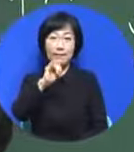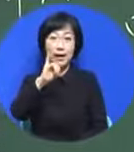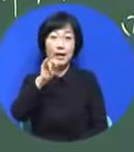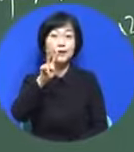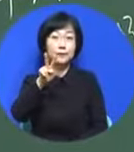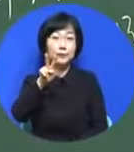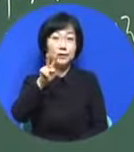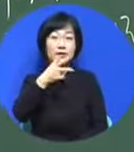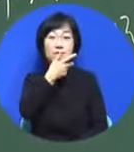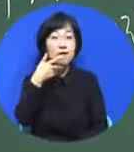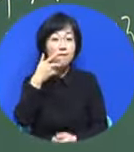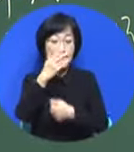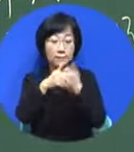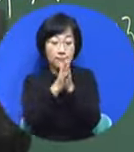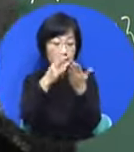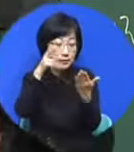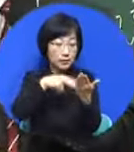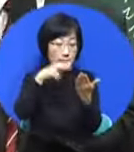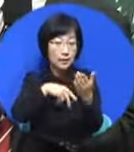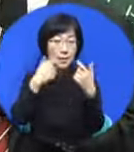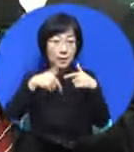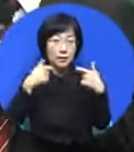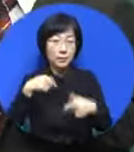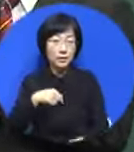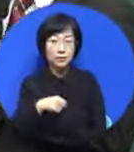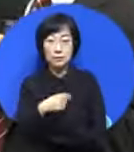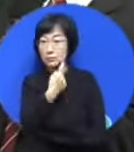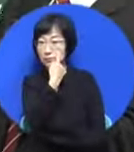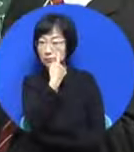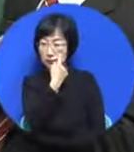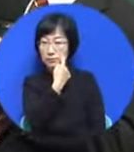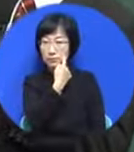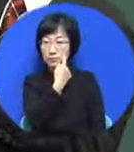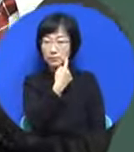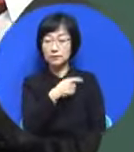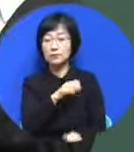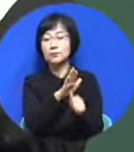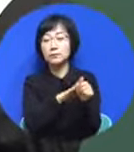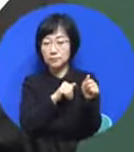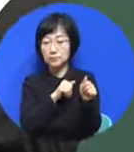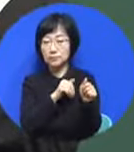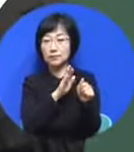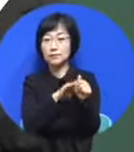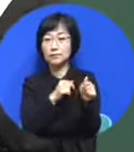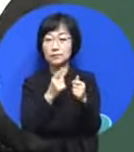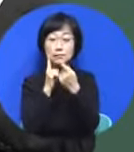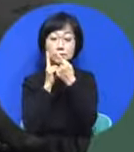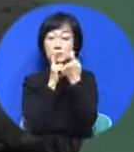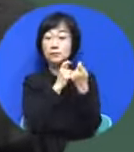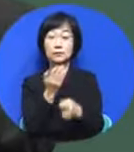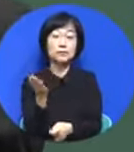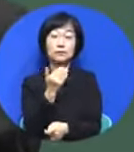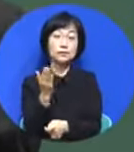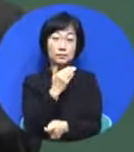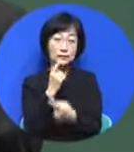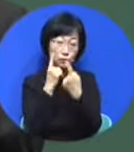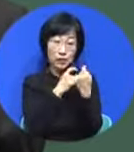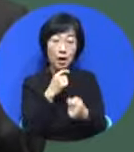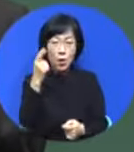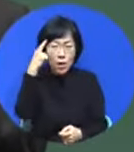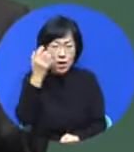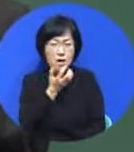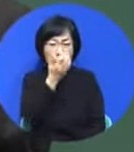In one of the versions of the English Bible, it says that every day Potiphar's wife would wink at him because he was good looking.